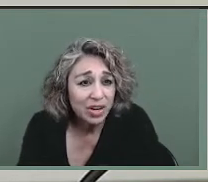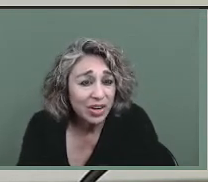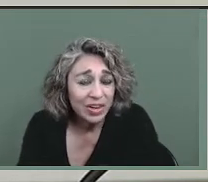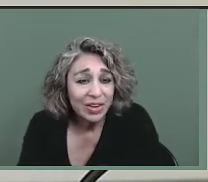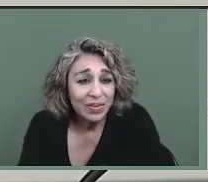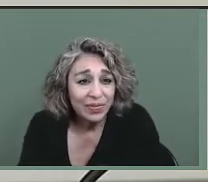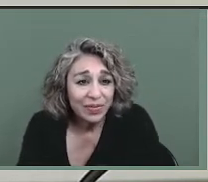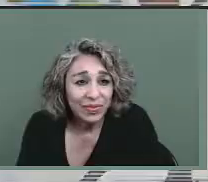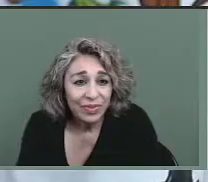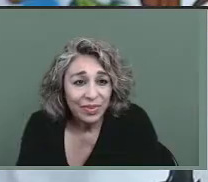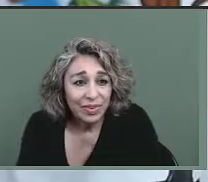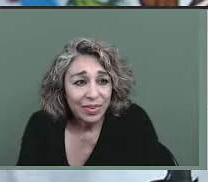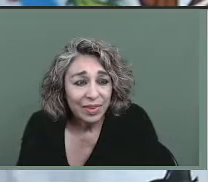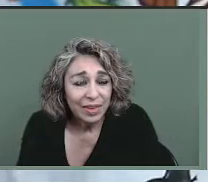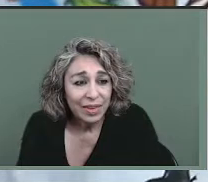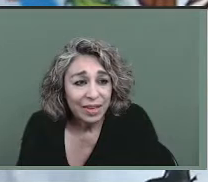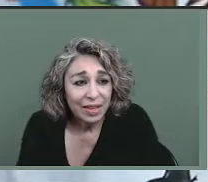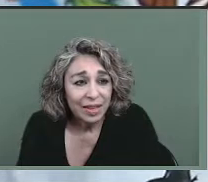sure.